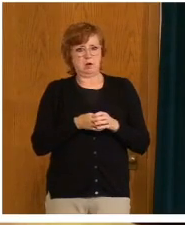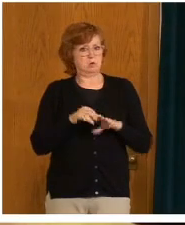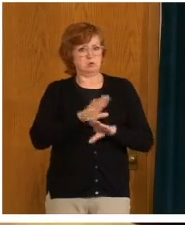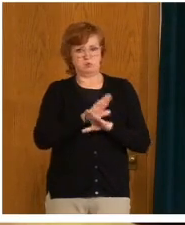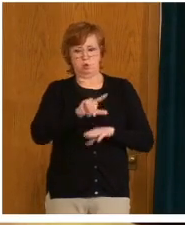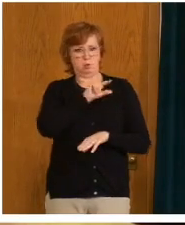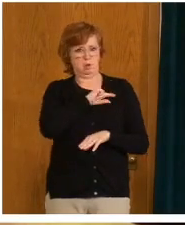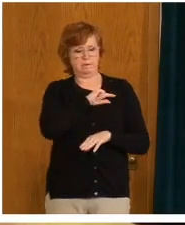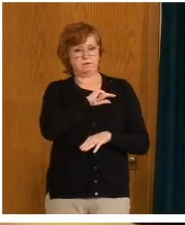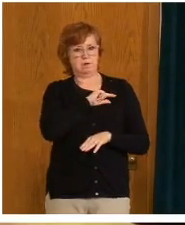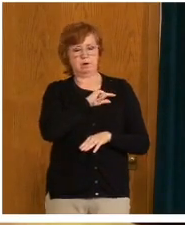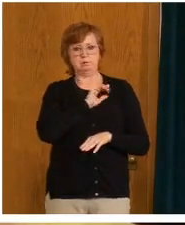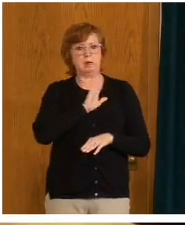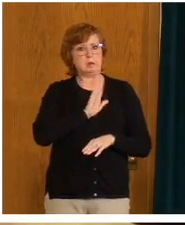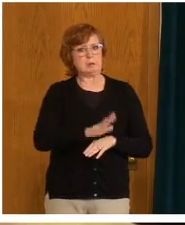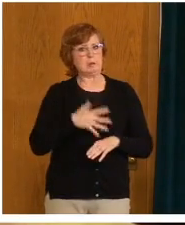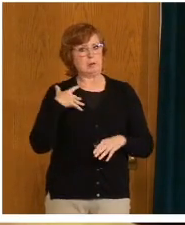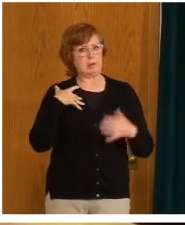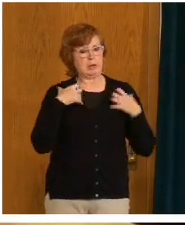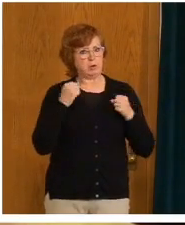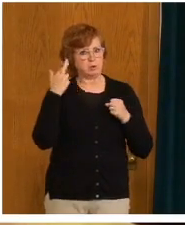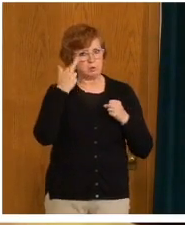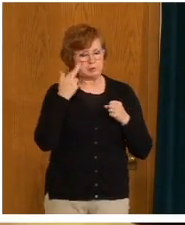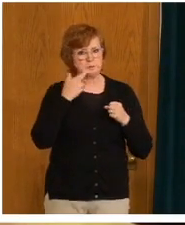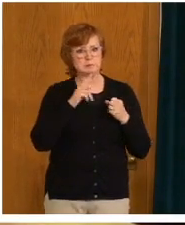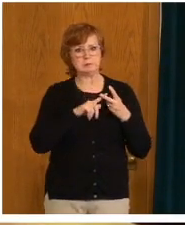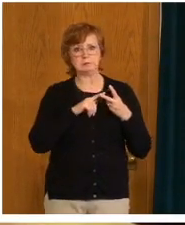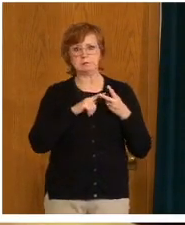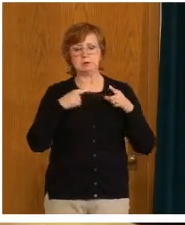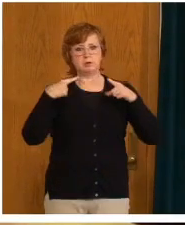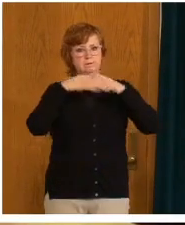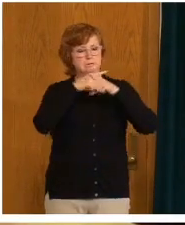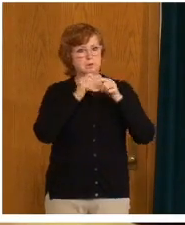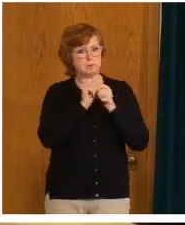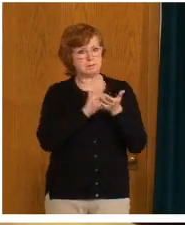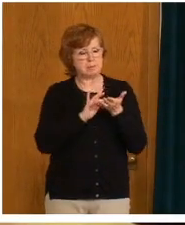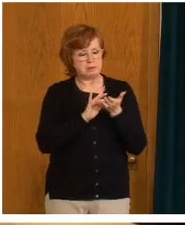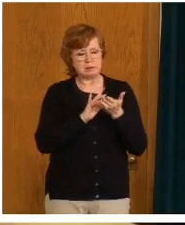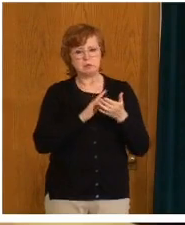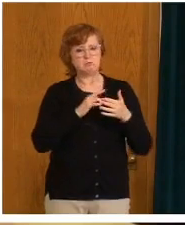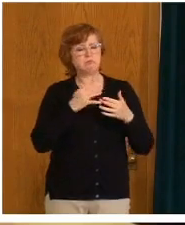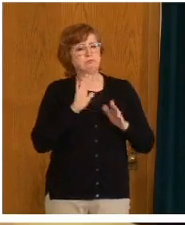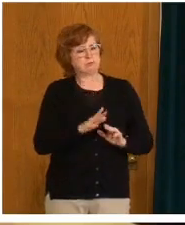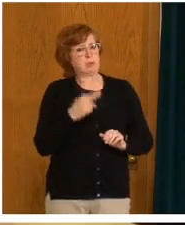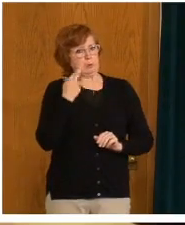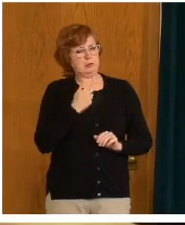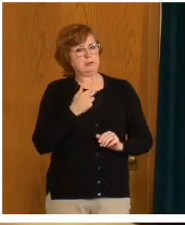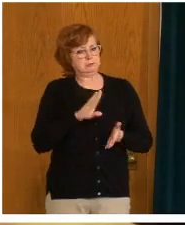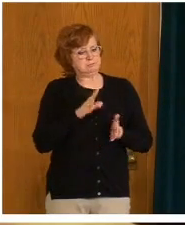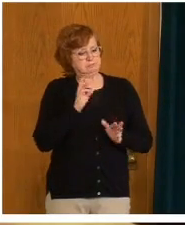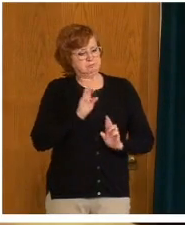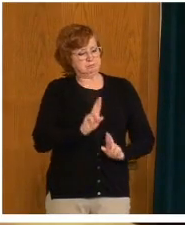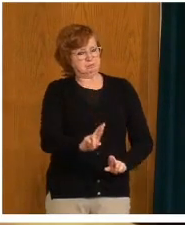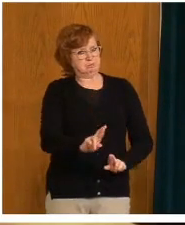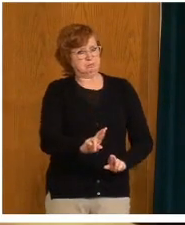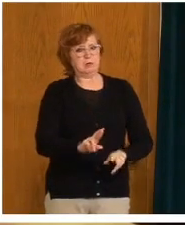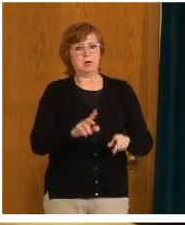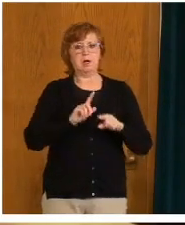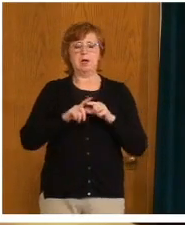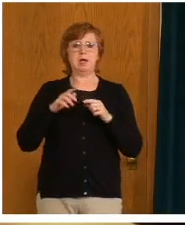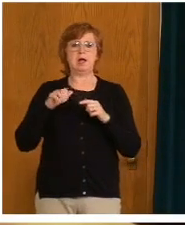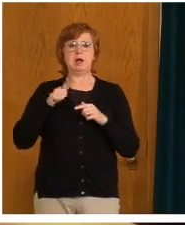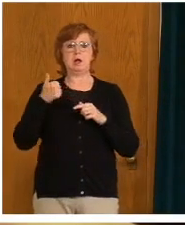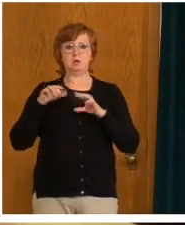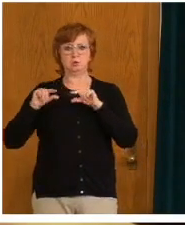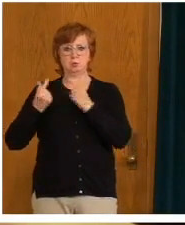that are in that category. And then there's choice. There's personal choice. And I had outlined in my opening comments some of the